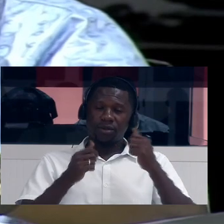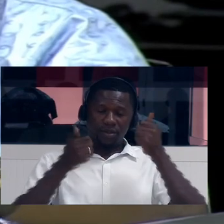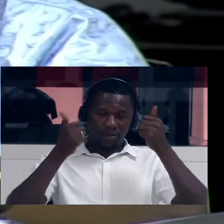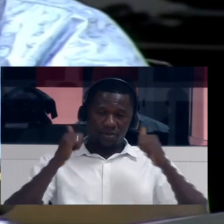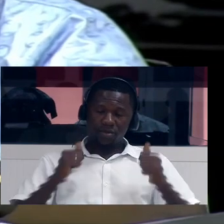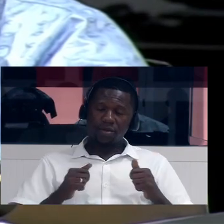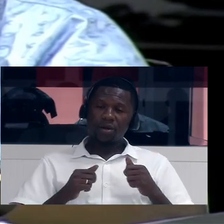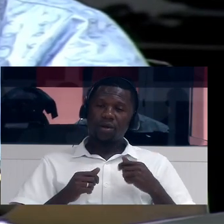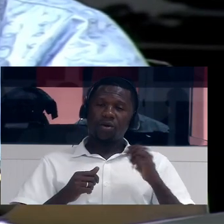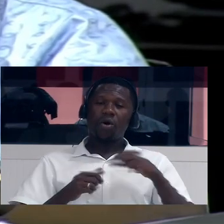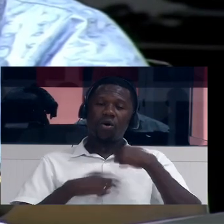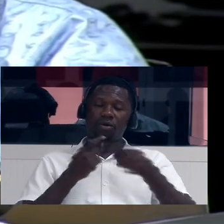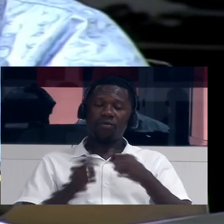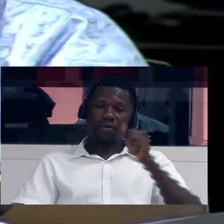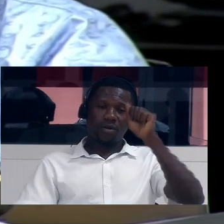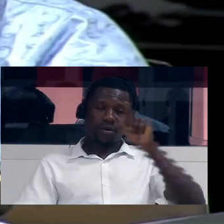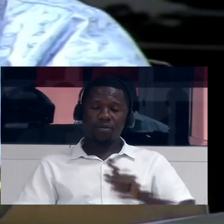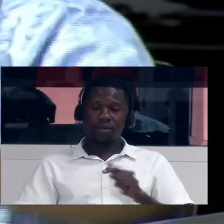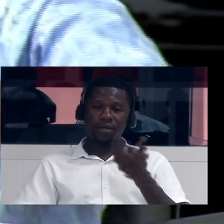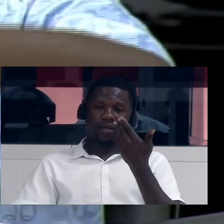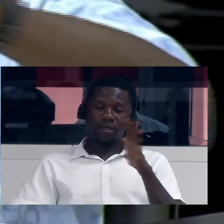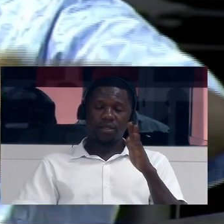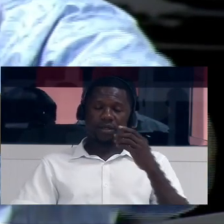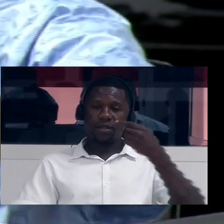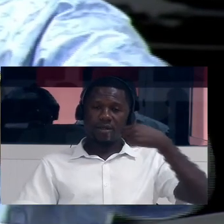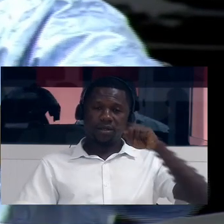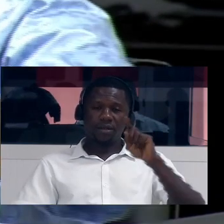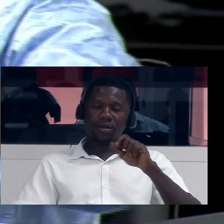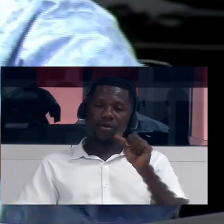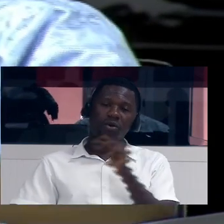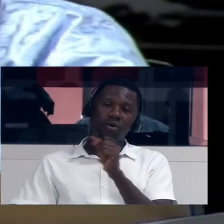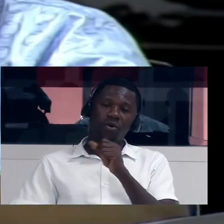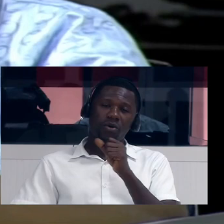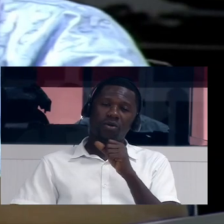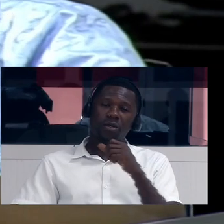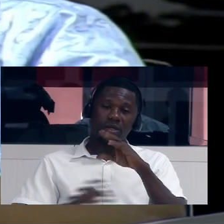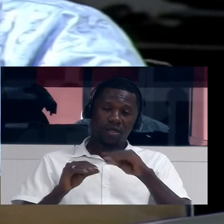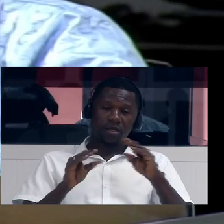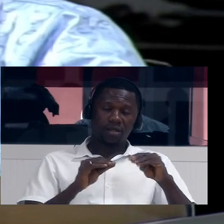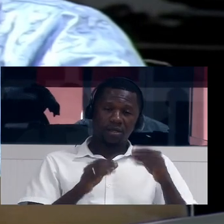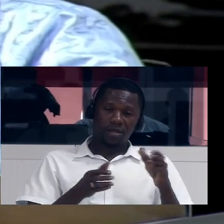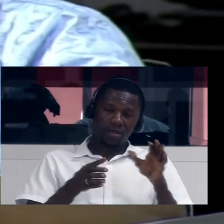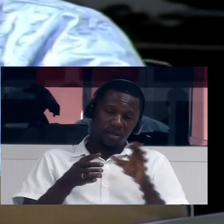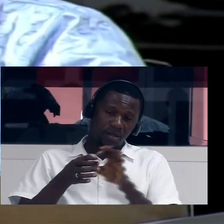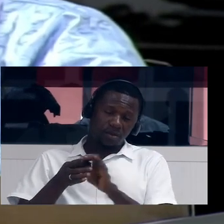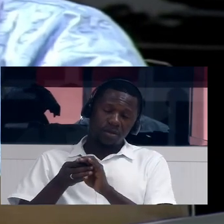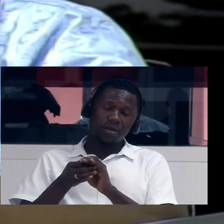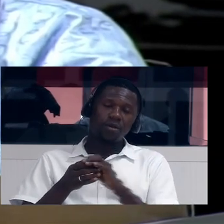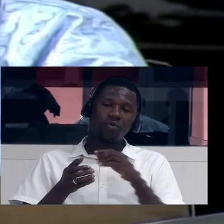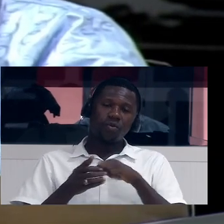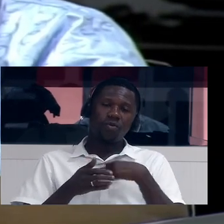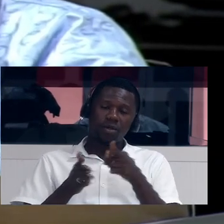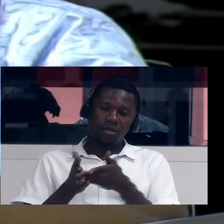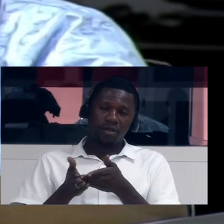of April 10th and 11th and the other events that are associated with it.